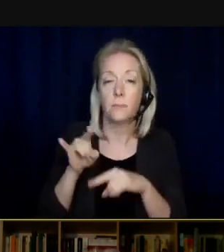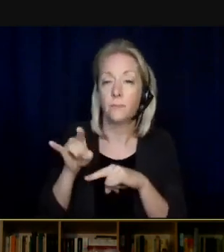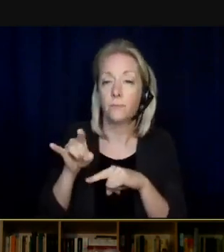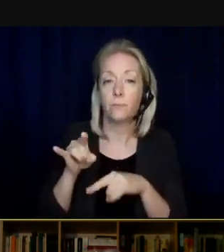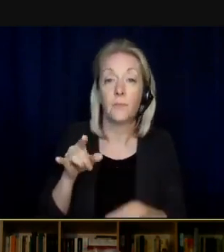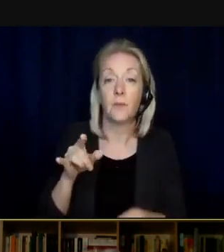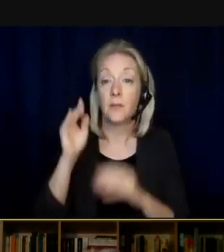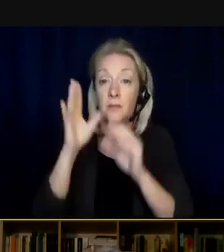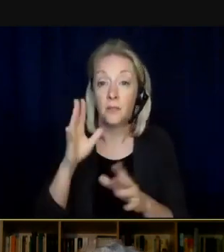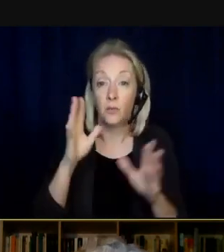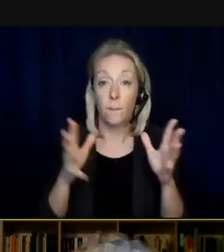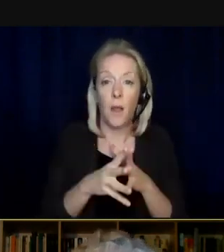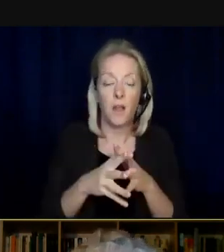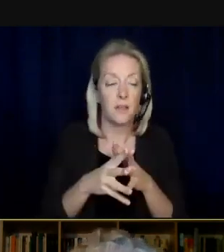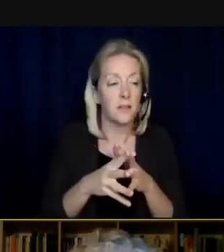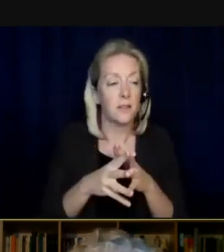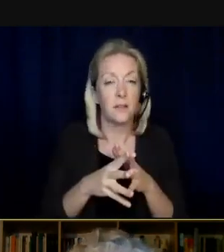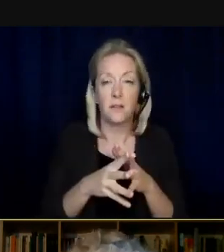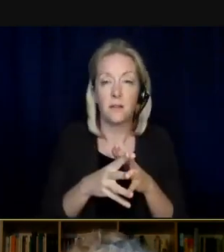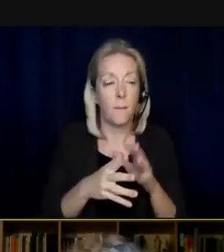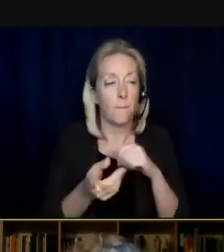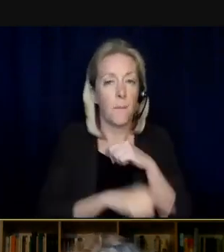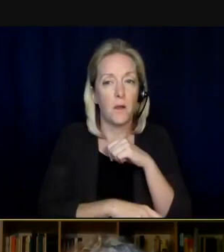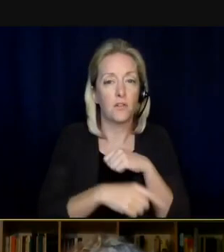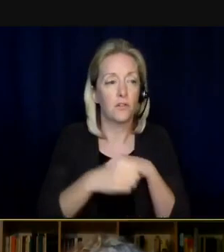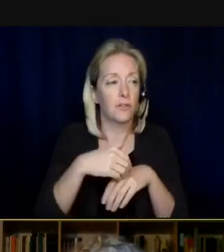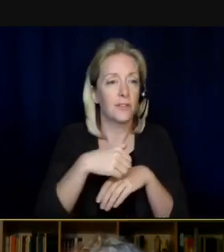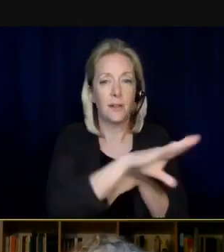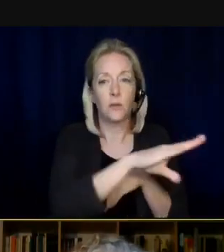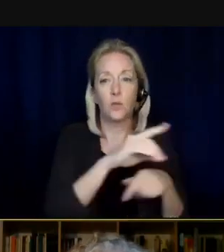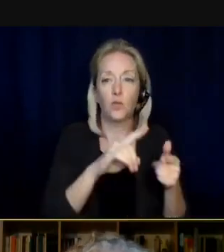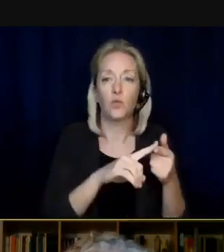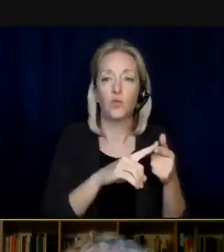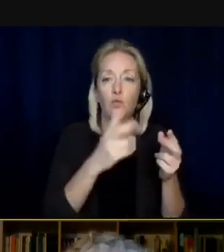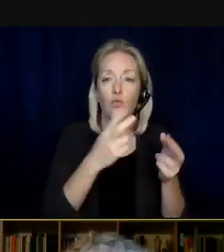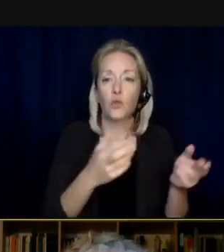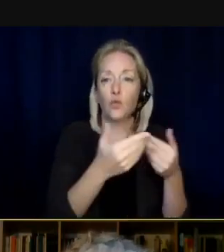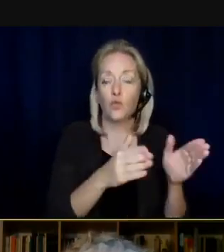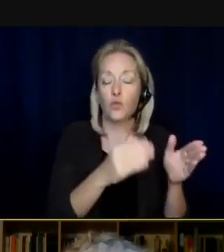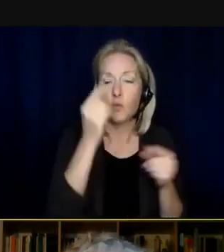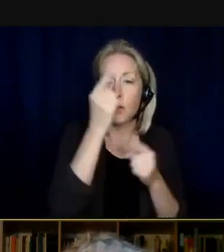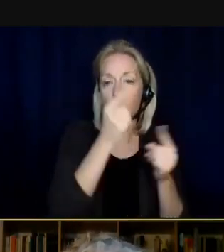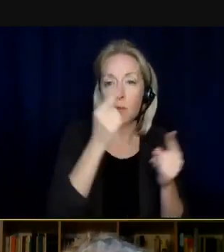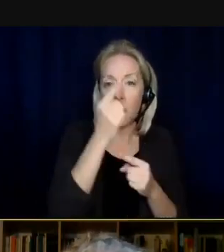teacher gets mad at him, sends him to the resource room to think about his behavior. And while he's